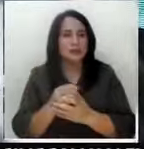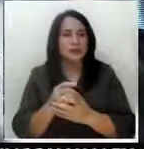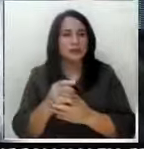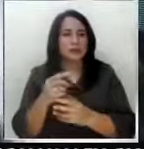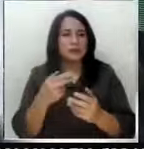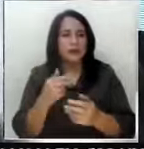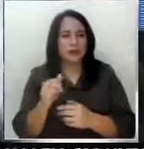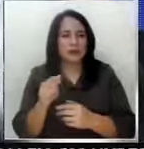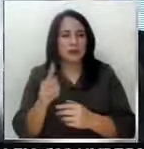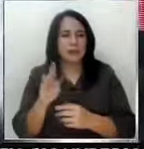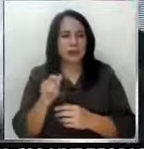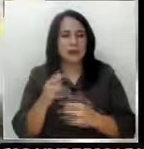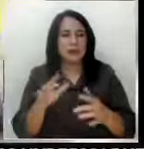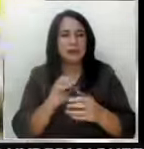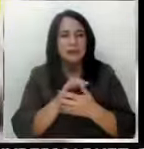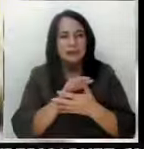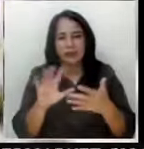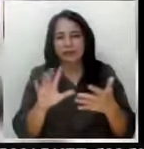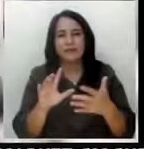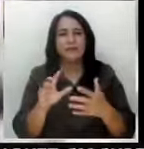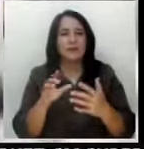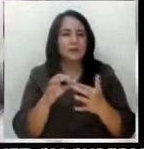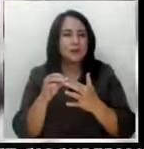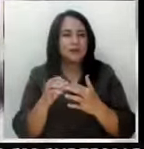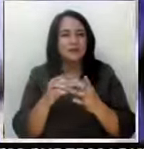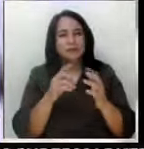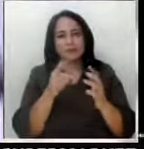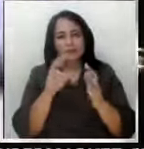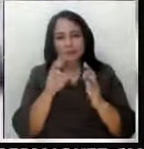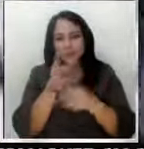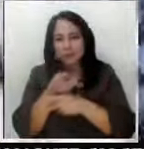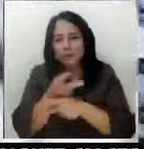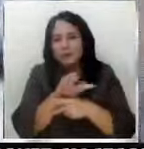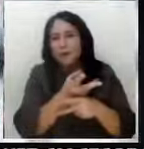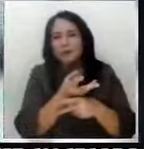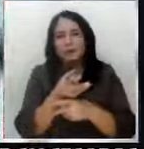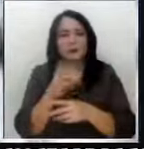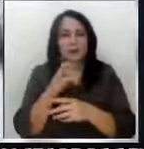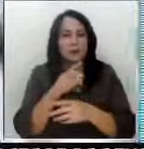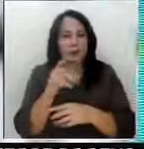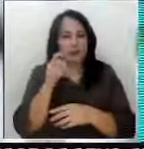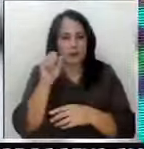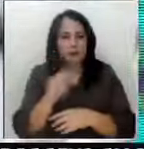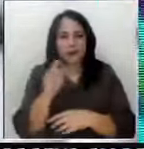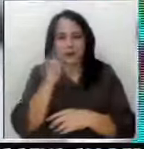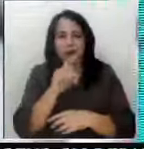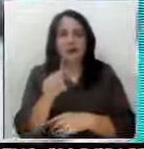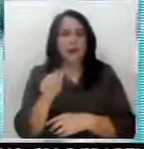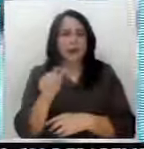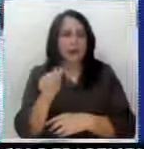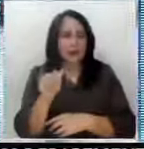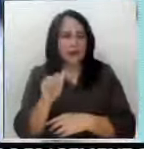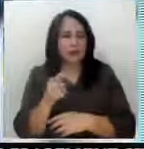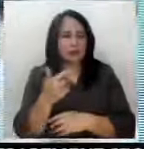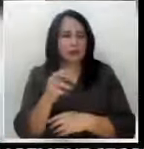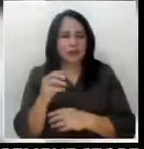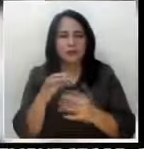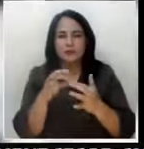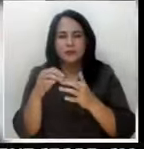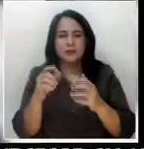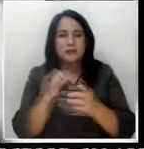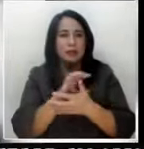GMA Live Special Coverage, Balitang Southern Tagalog, Kadayawan 2022, the GMA Special Live